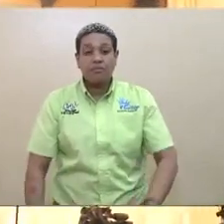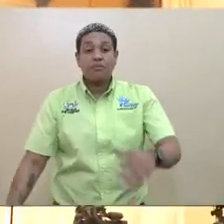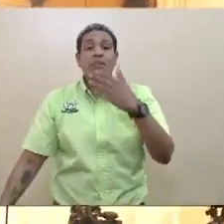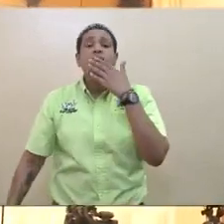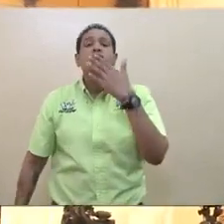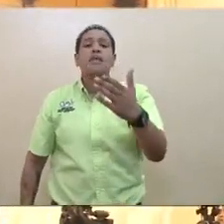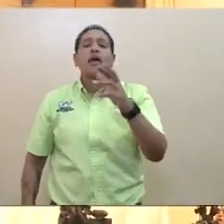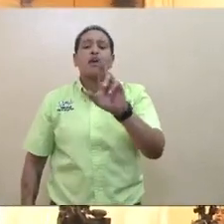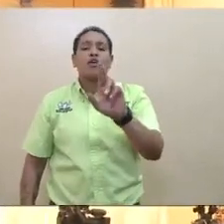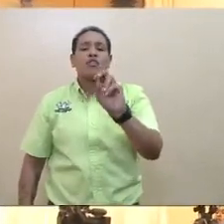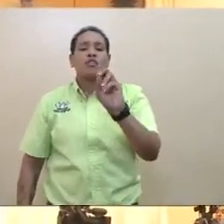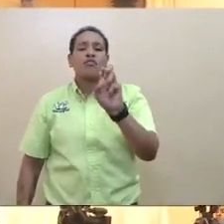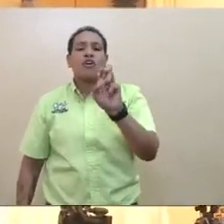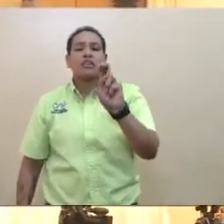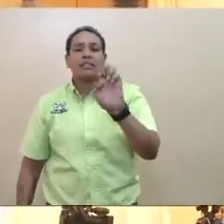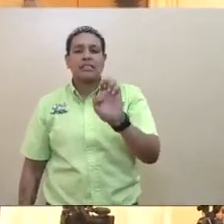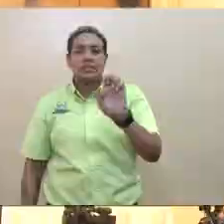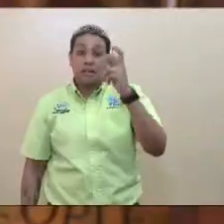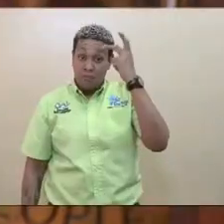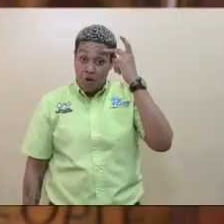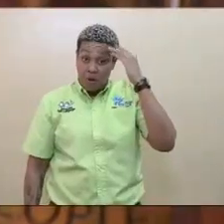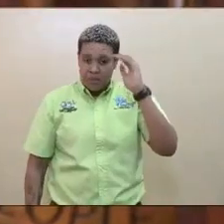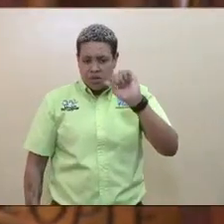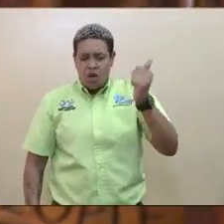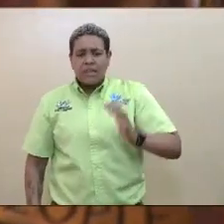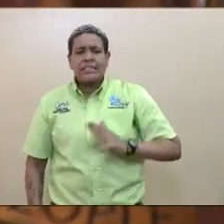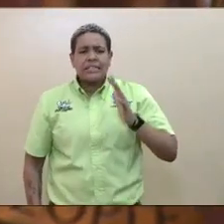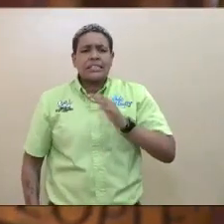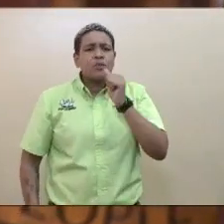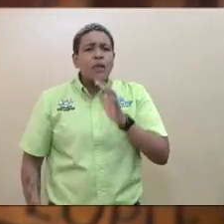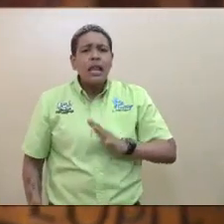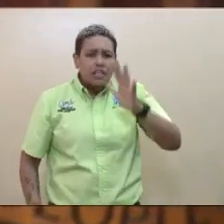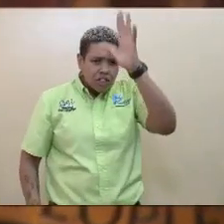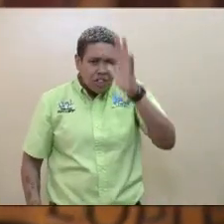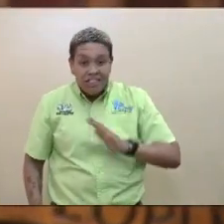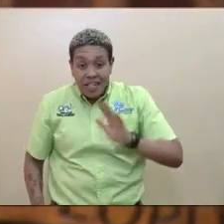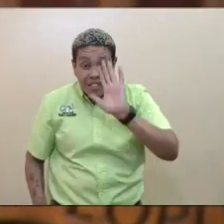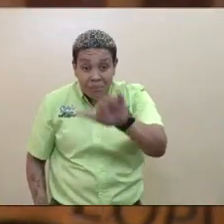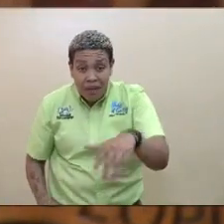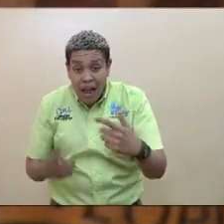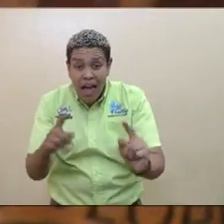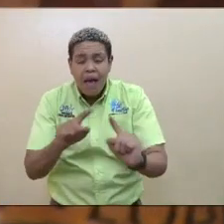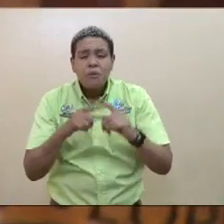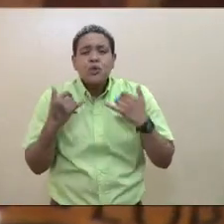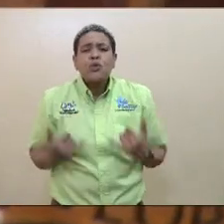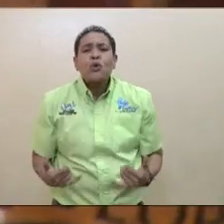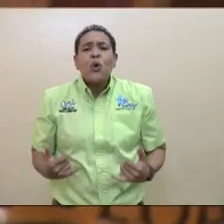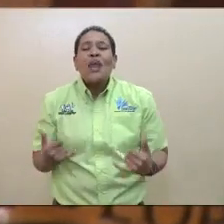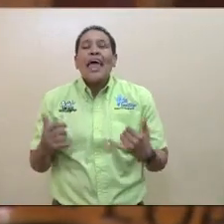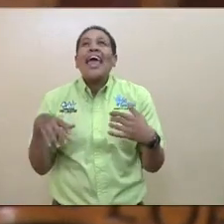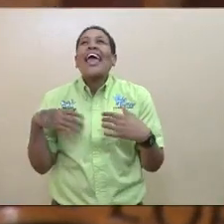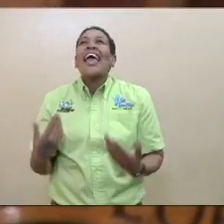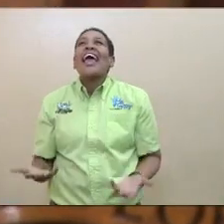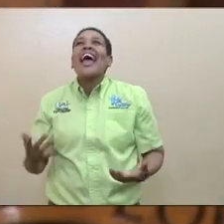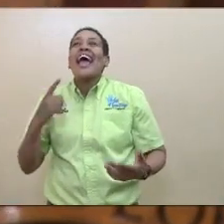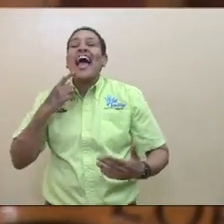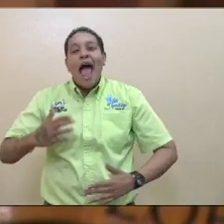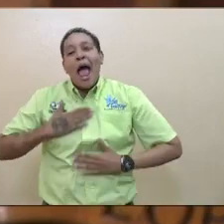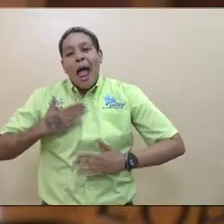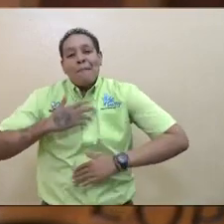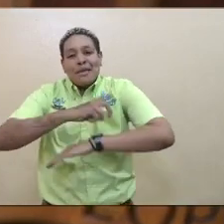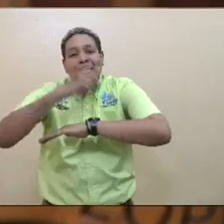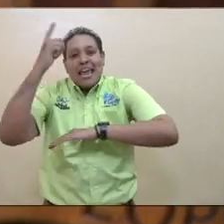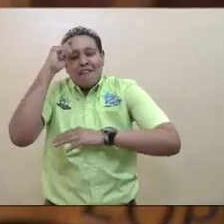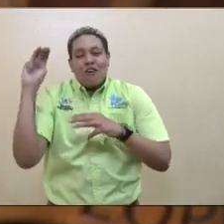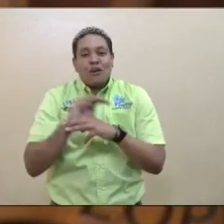Thank you, Roxine, Prime Minister, other distinguished ladies and gentlemen. Today is a happy day for